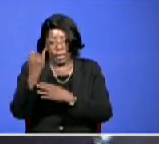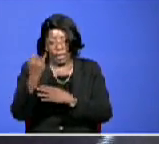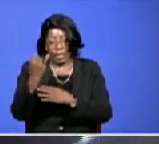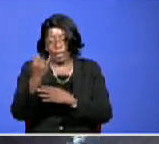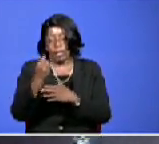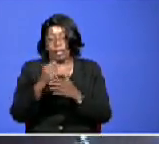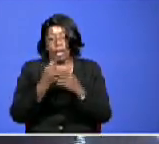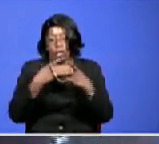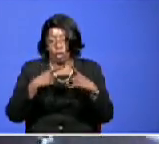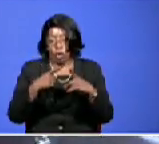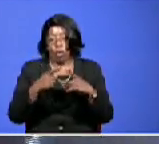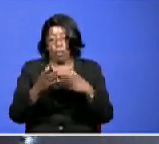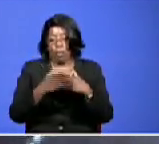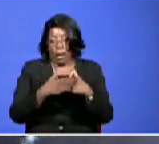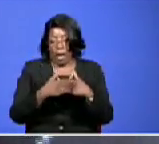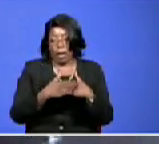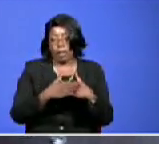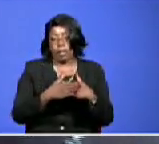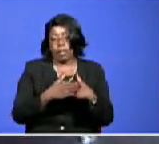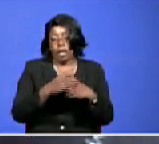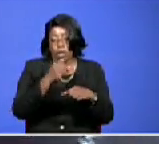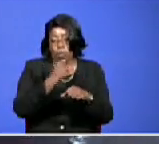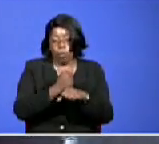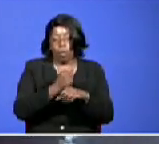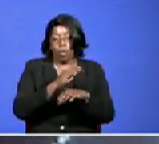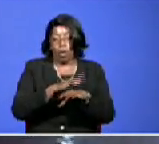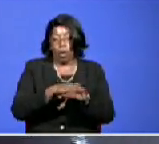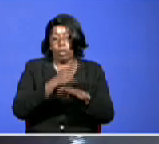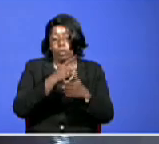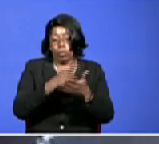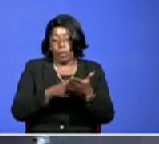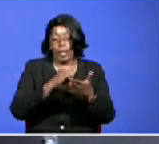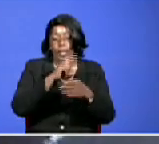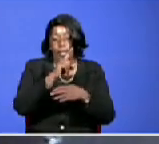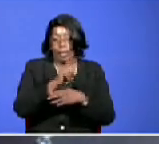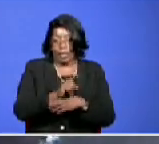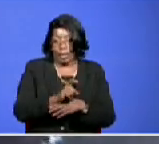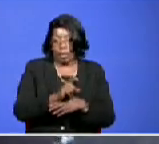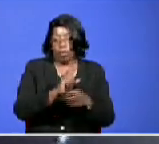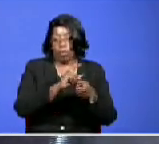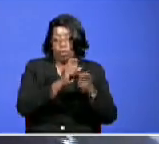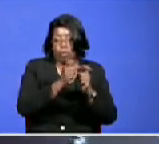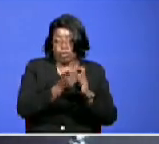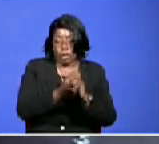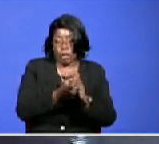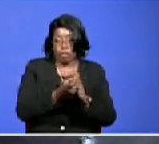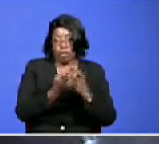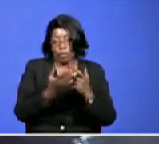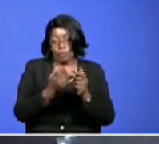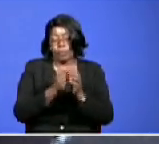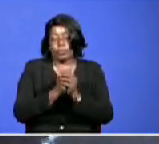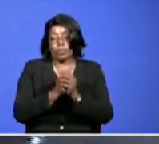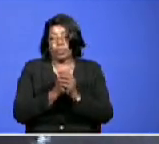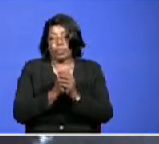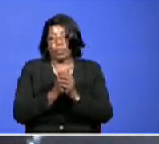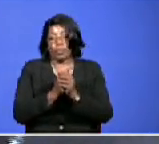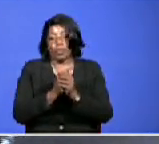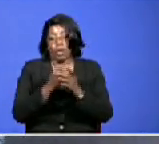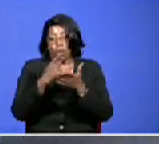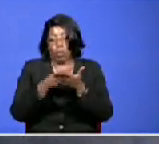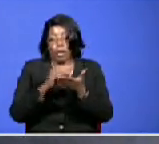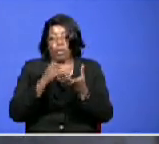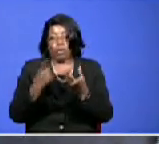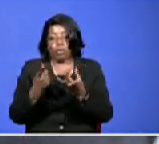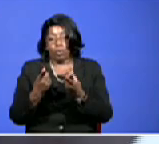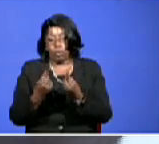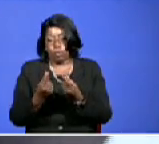and go back to the drawing board, work on what I need to work on, and just take it from there. All I'm going to do